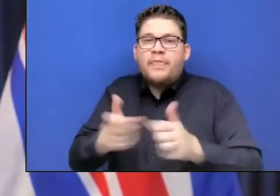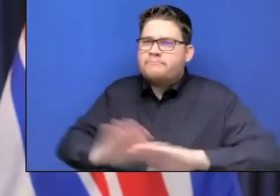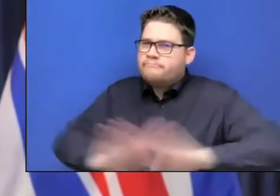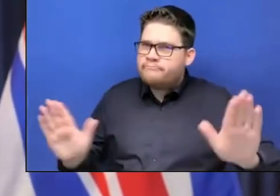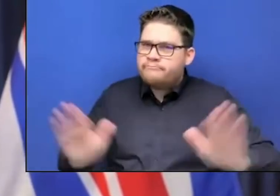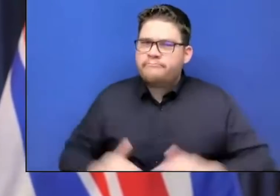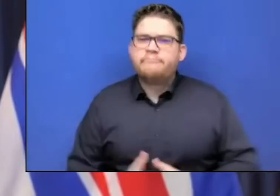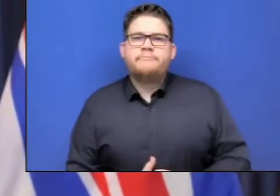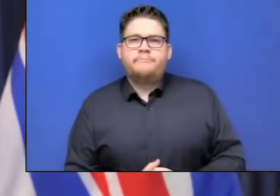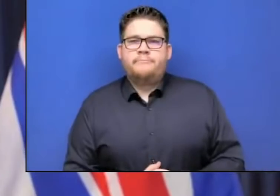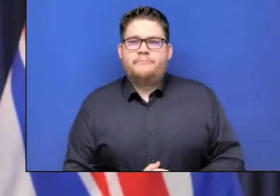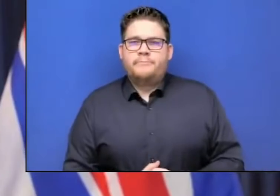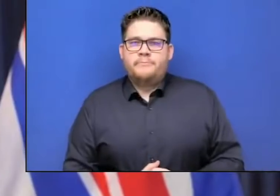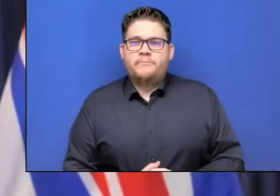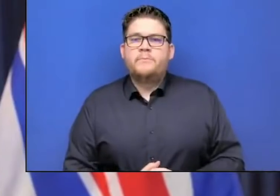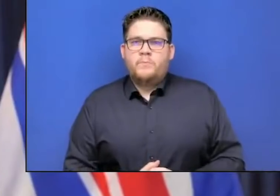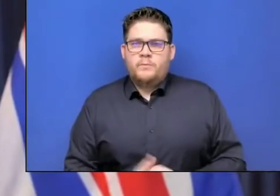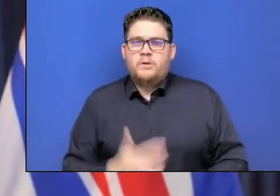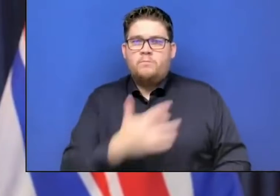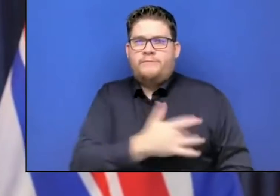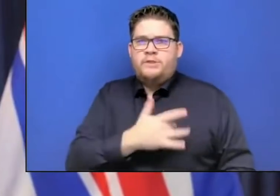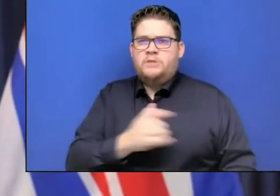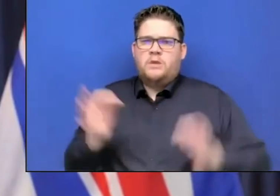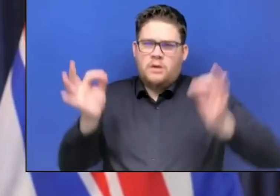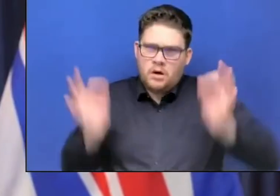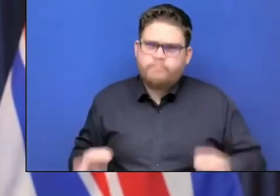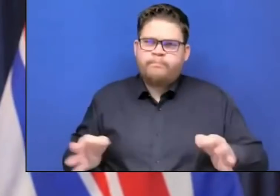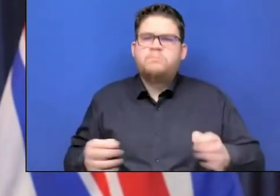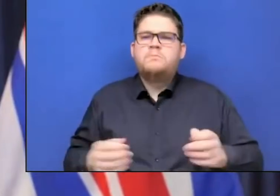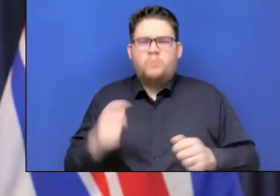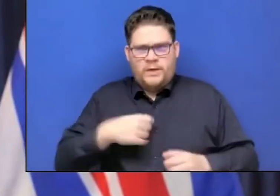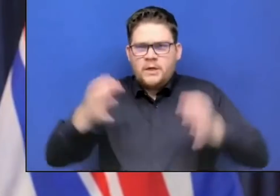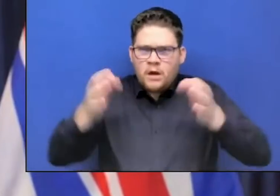province's disposal. In short, we will be doing everything possible.